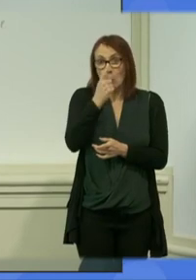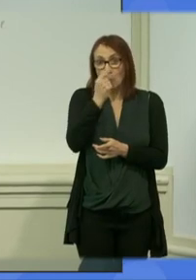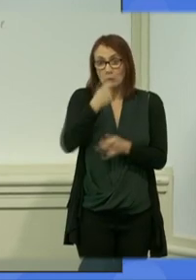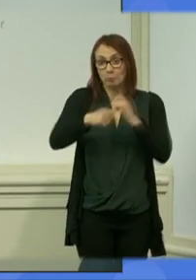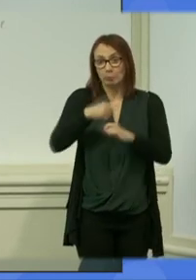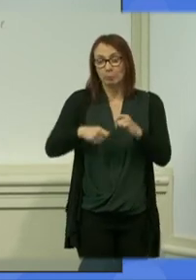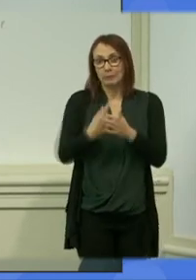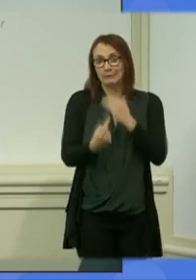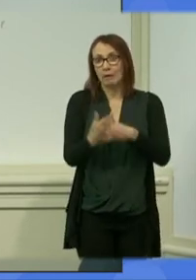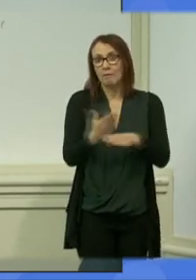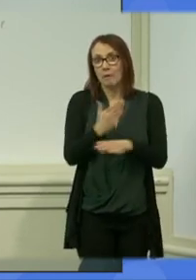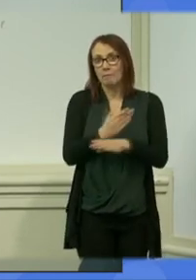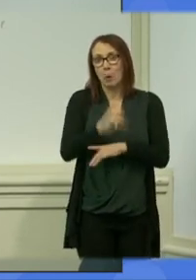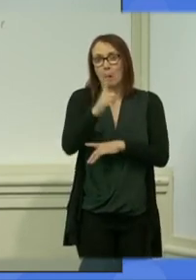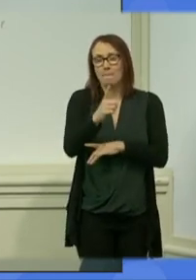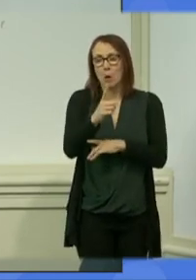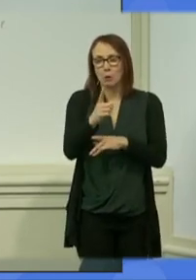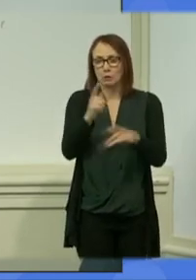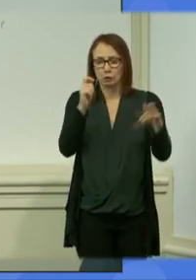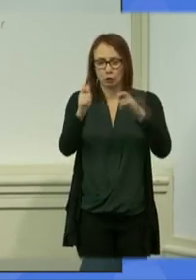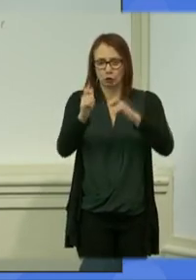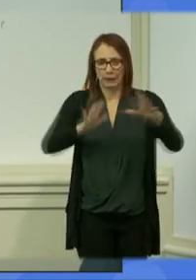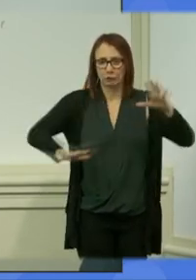but it does kind of change the pitch a wee bit.